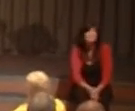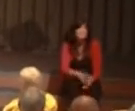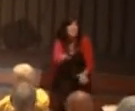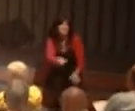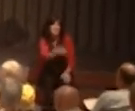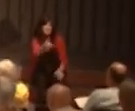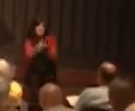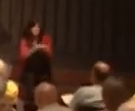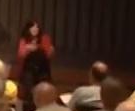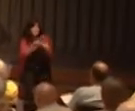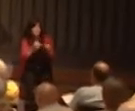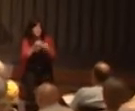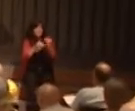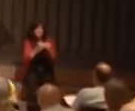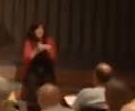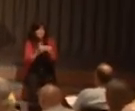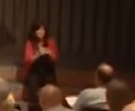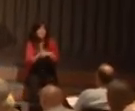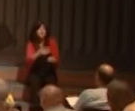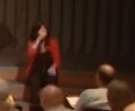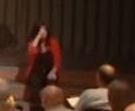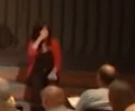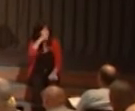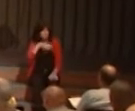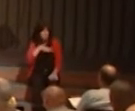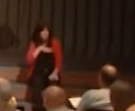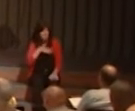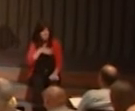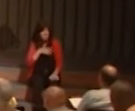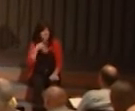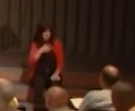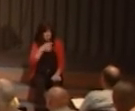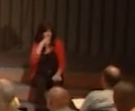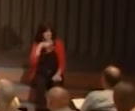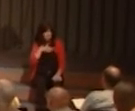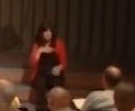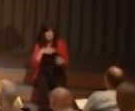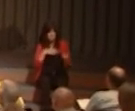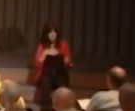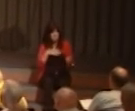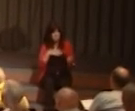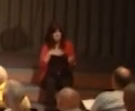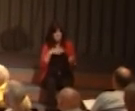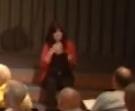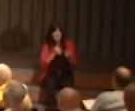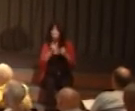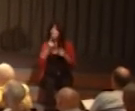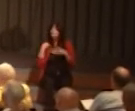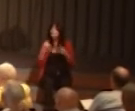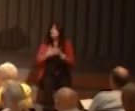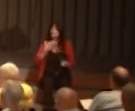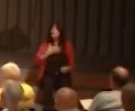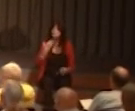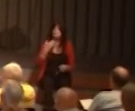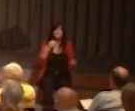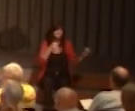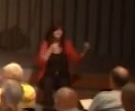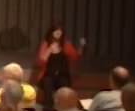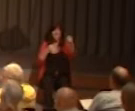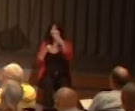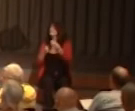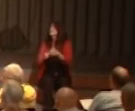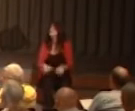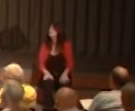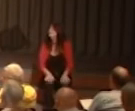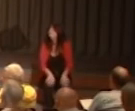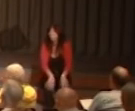another story about a Chachama, a wise woman. This wise woman, is everybody happy so far? Yeah. All right, good.